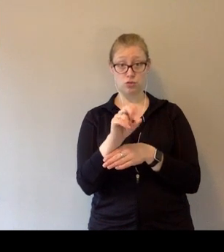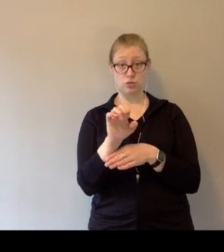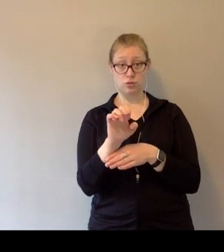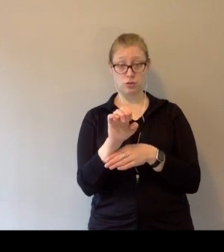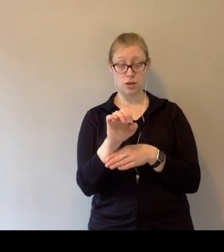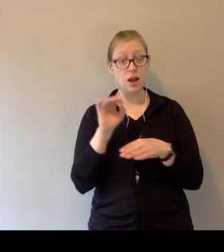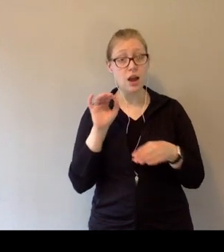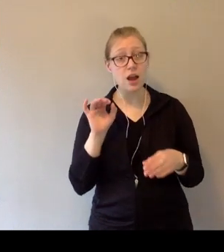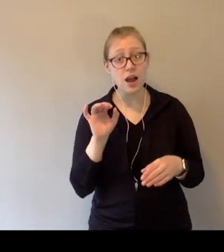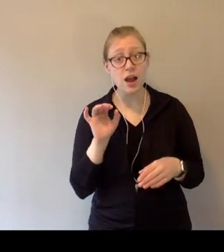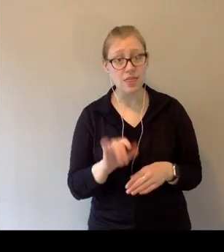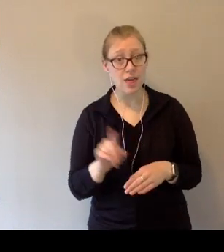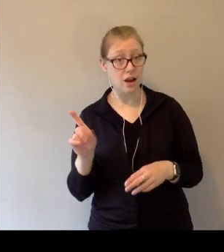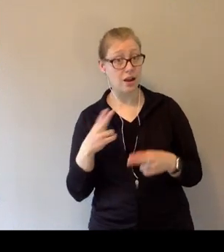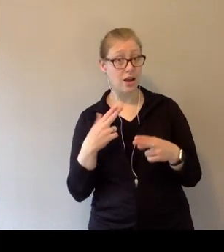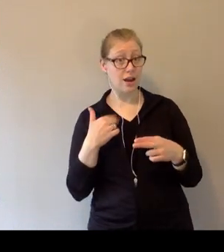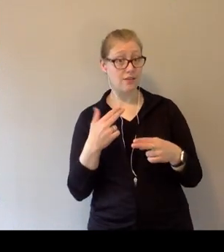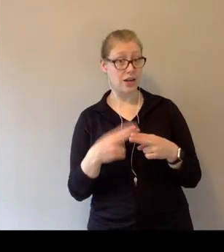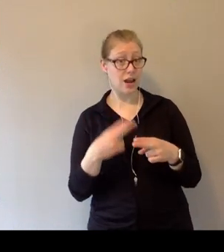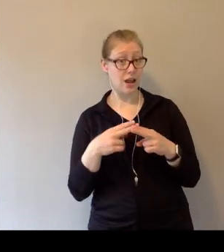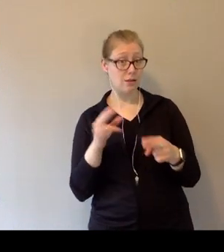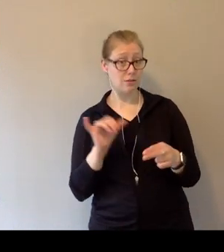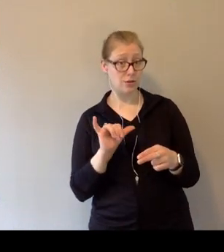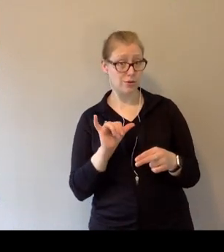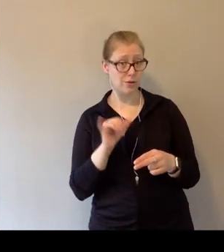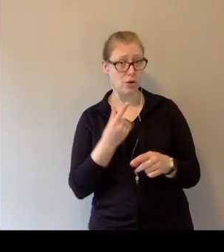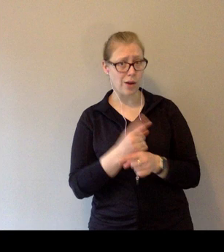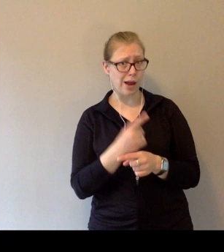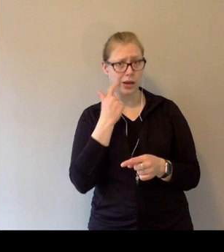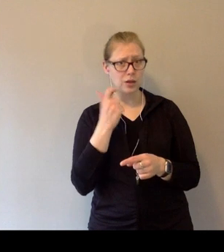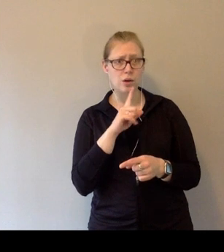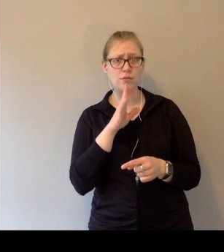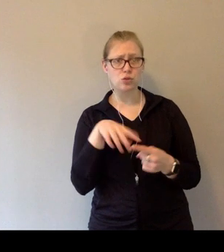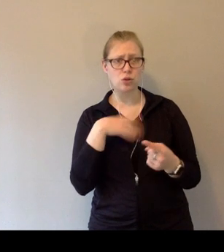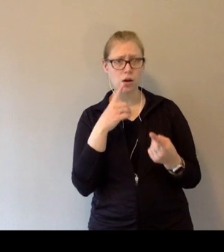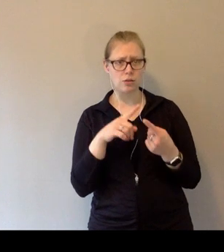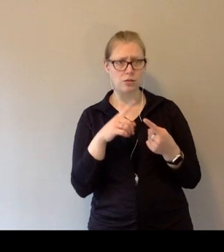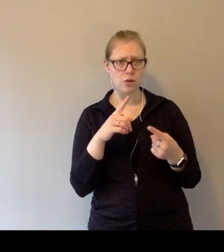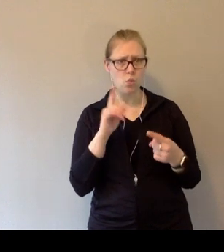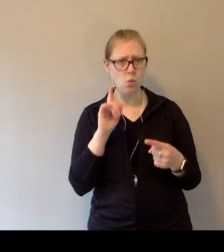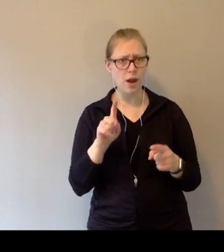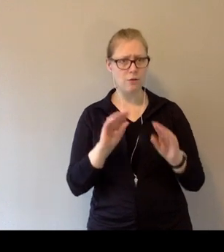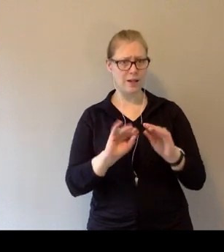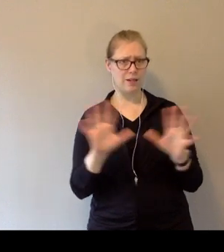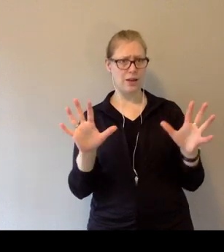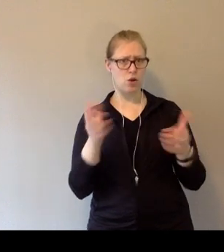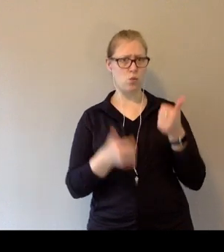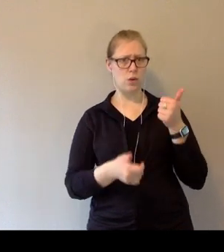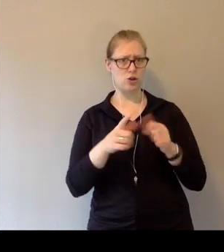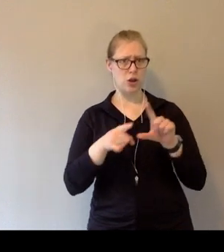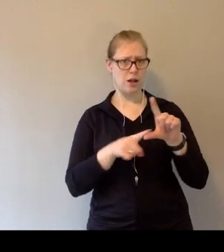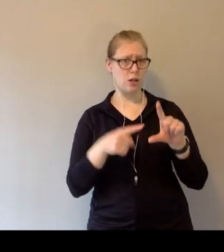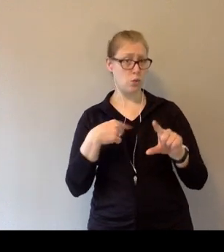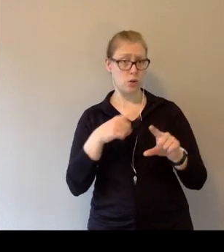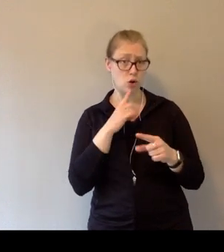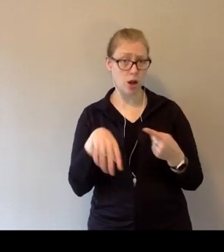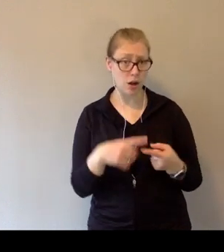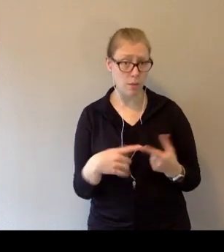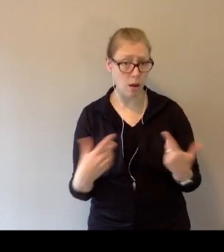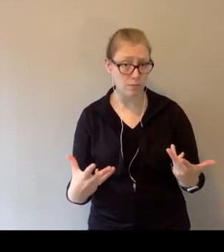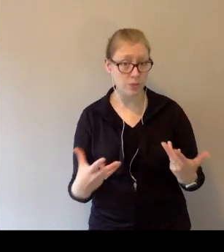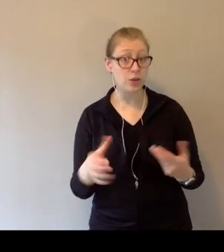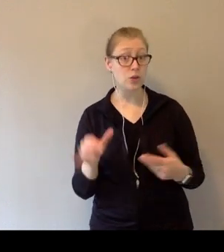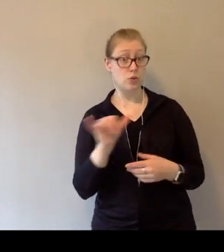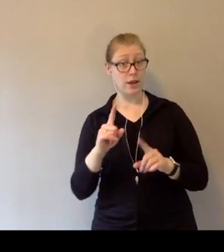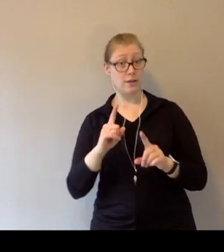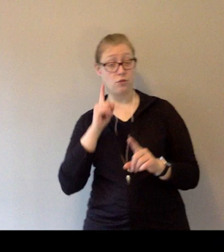it's related to, you have to specify which angle you're talking about. And so just like we talked about for